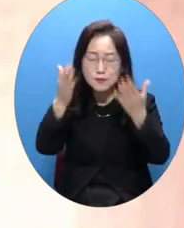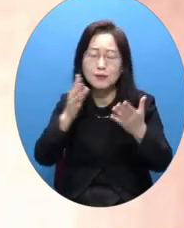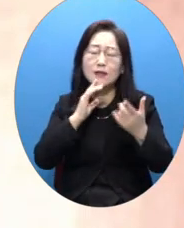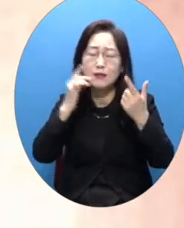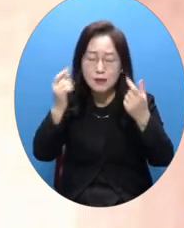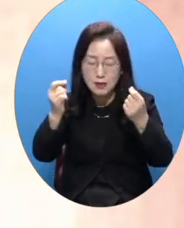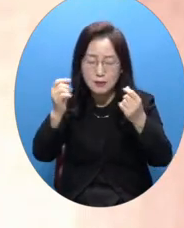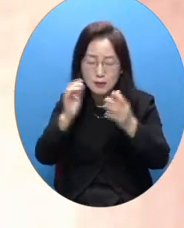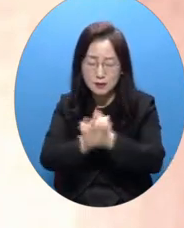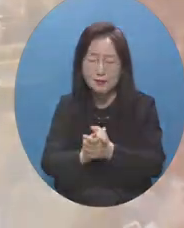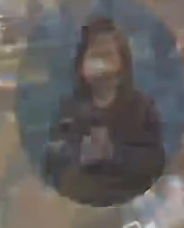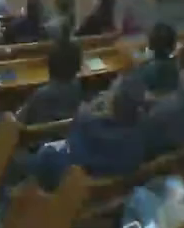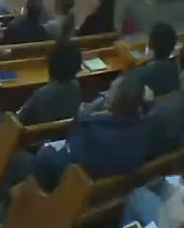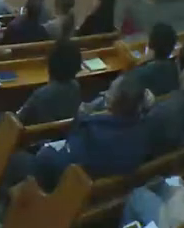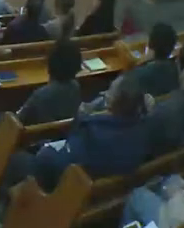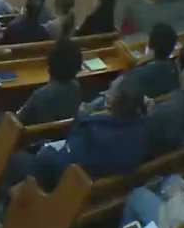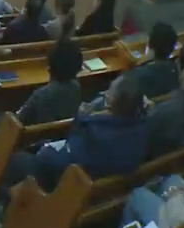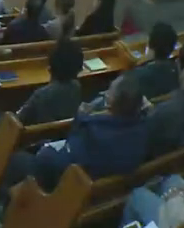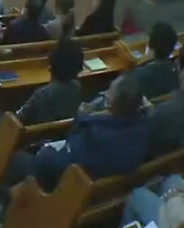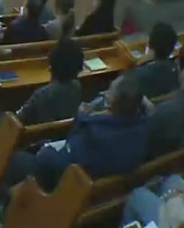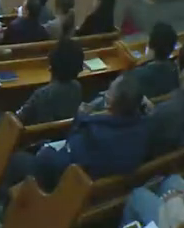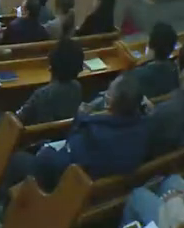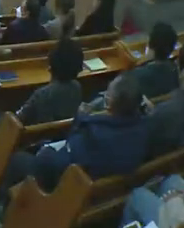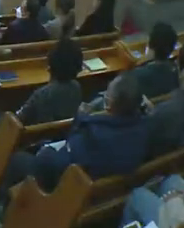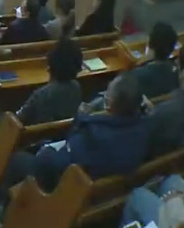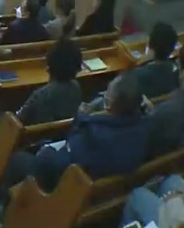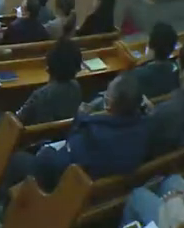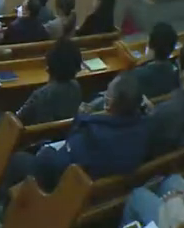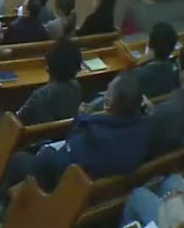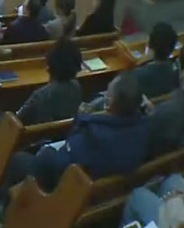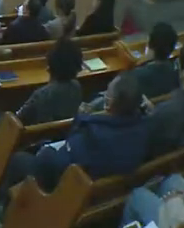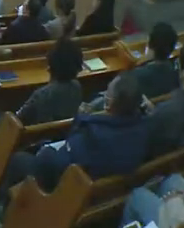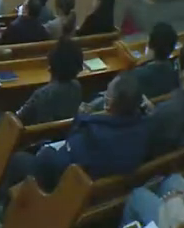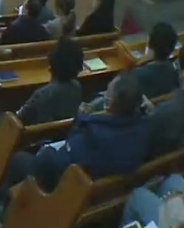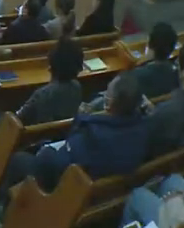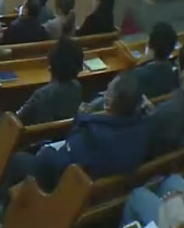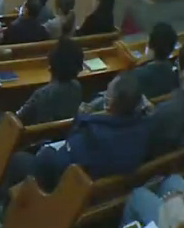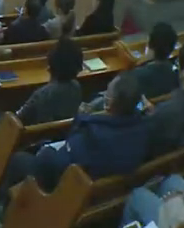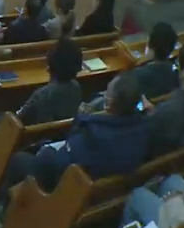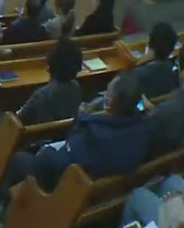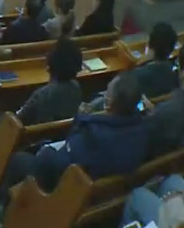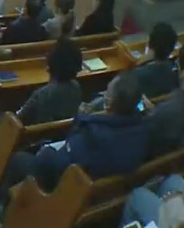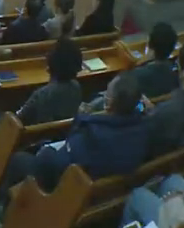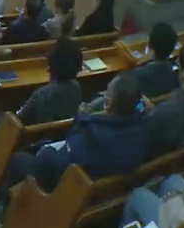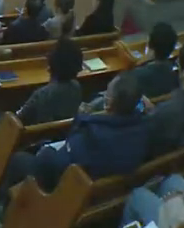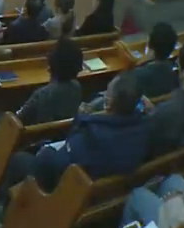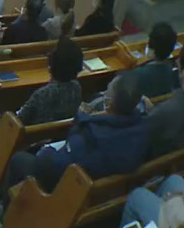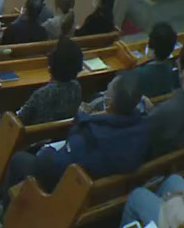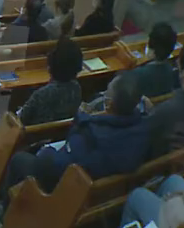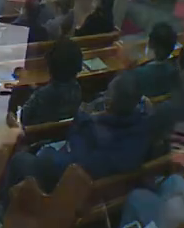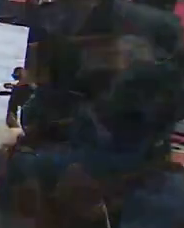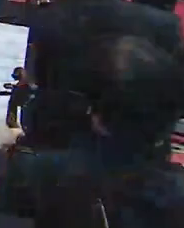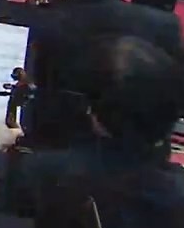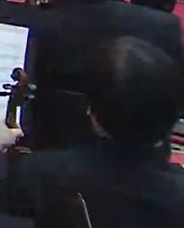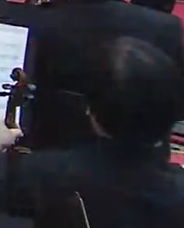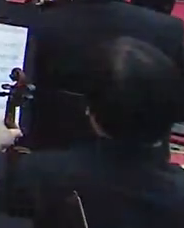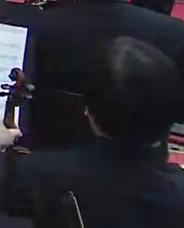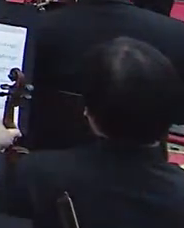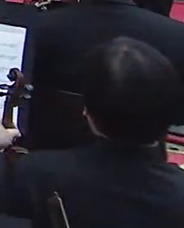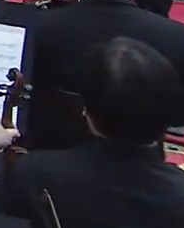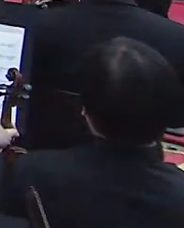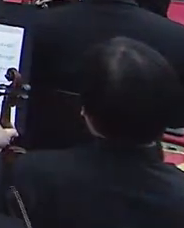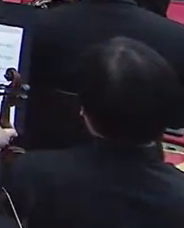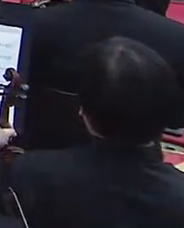the name of Jesus Christ Our Savior amen dear all foreigners I have an announcement for All Foreign guests who have